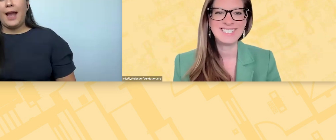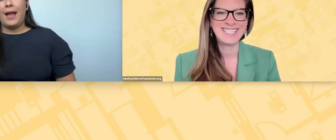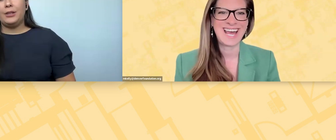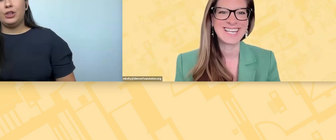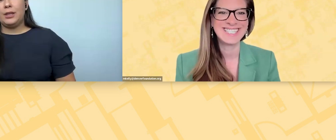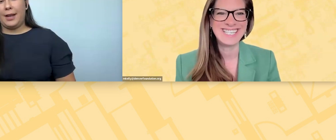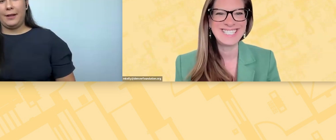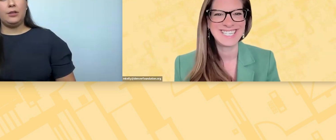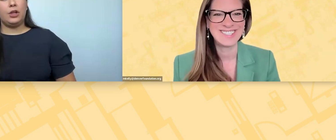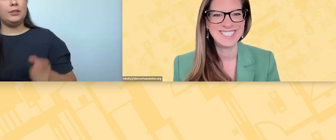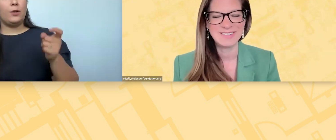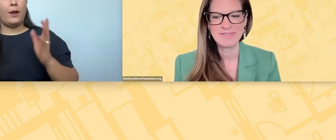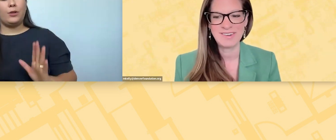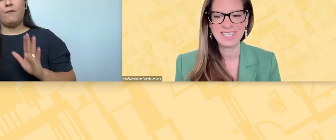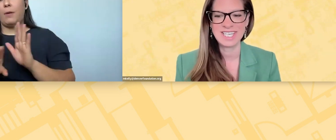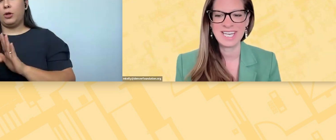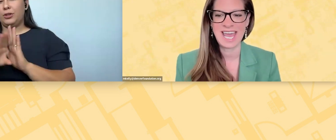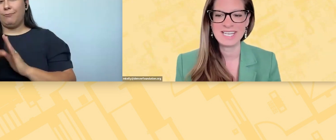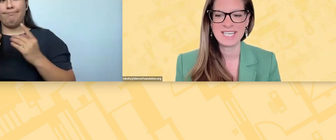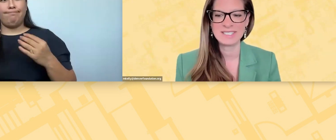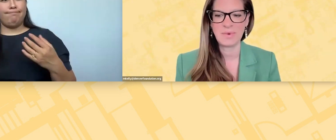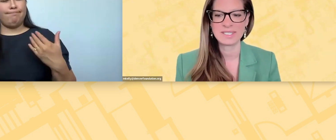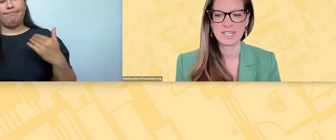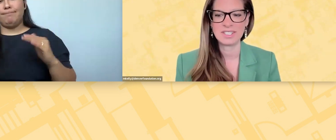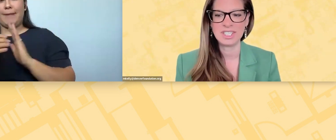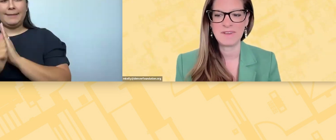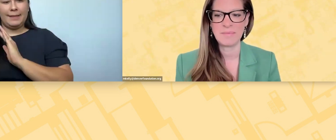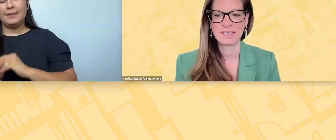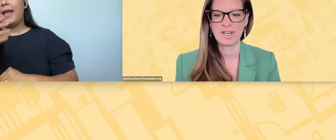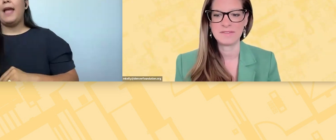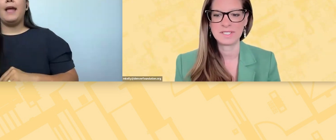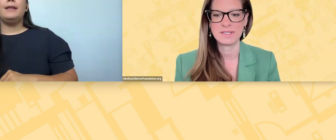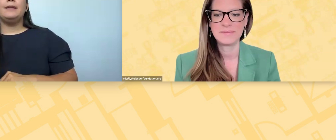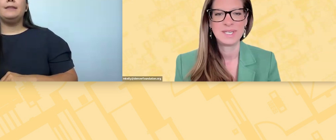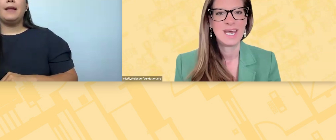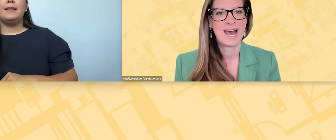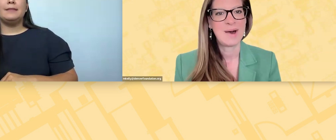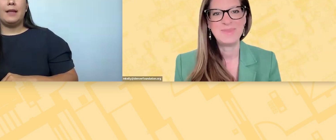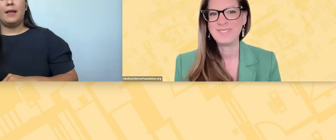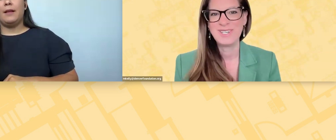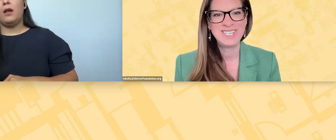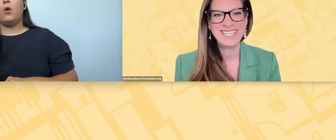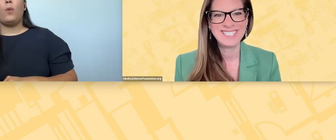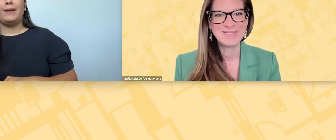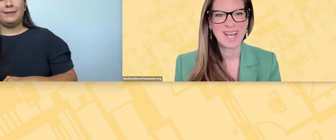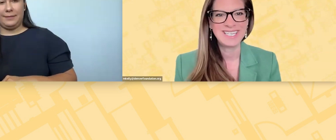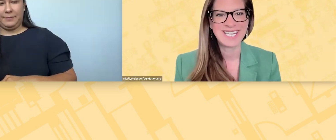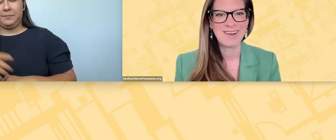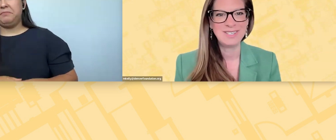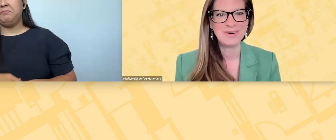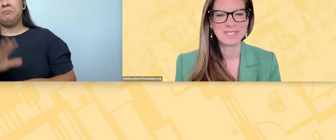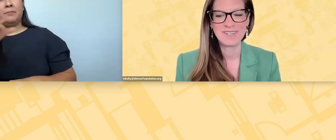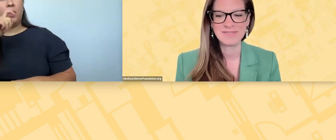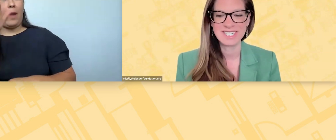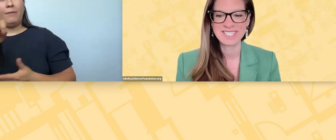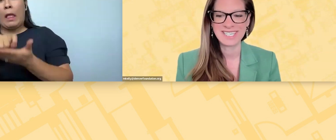Operational Excellence here at the Denver Foundation, and Desa West, our Chief Impact Officer. There's no need to write